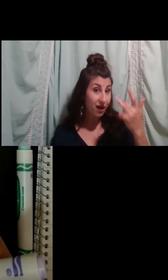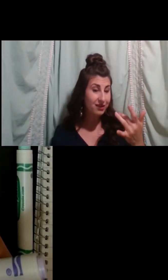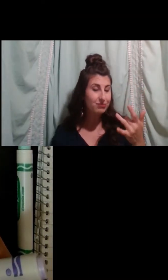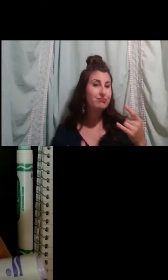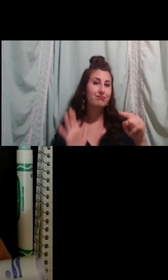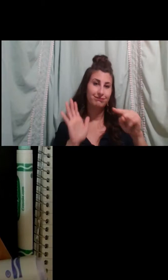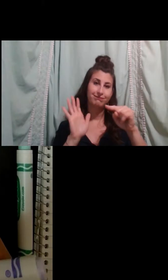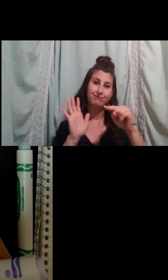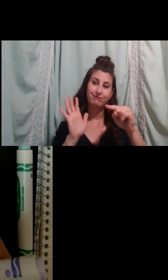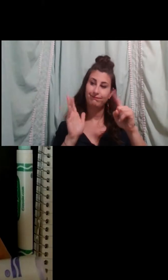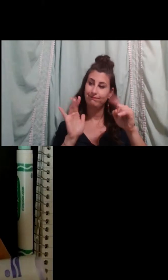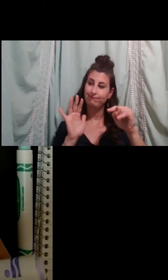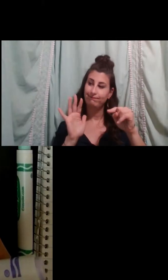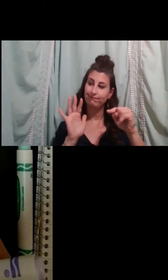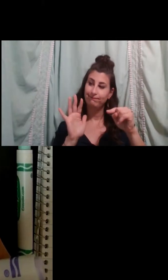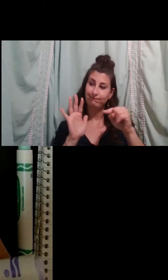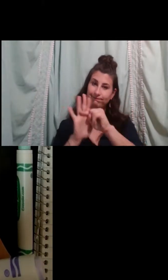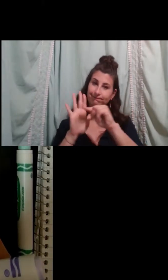is it going to flip?